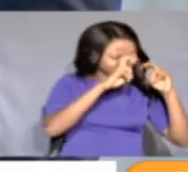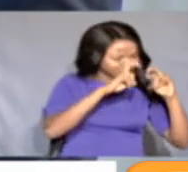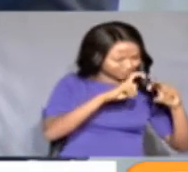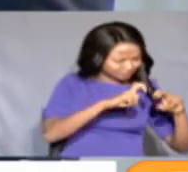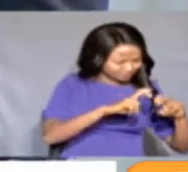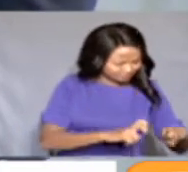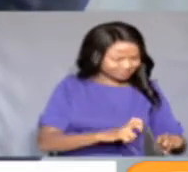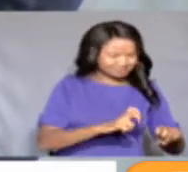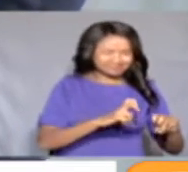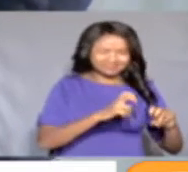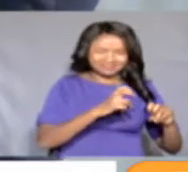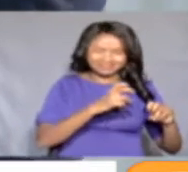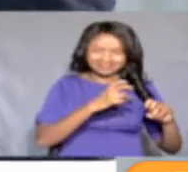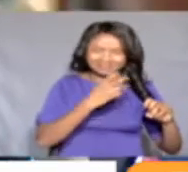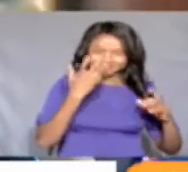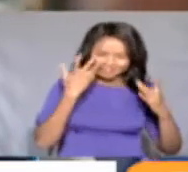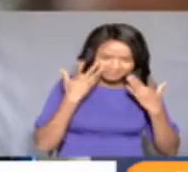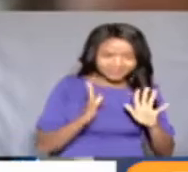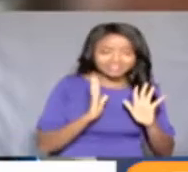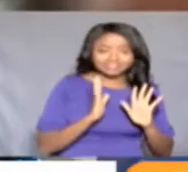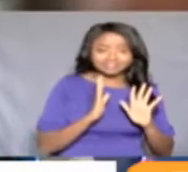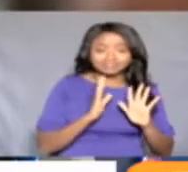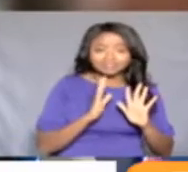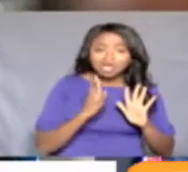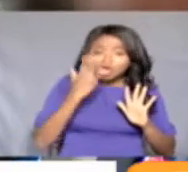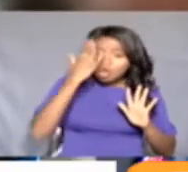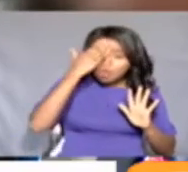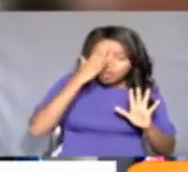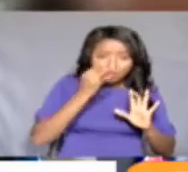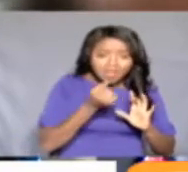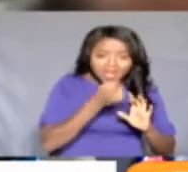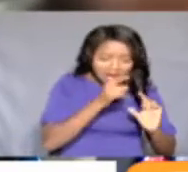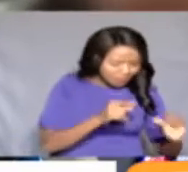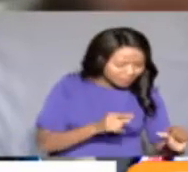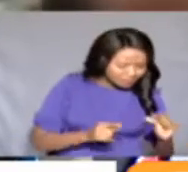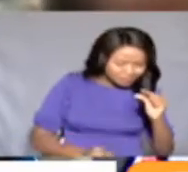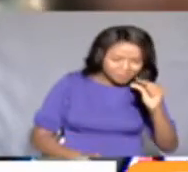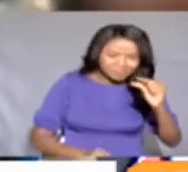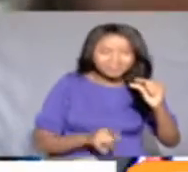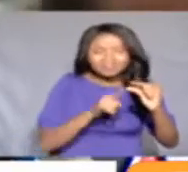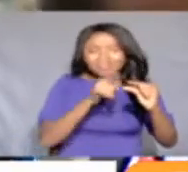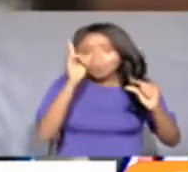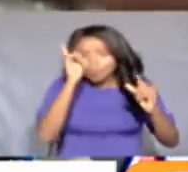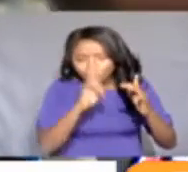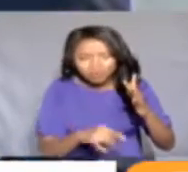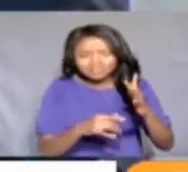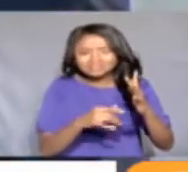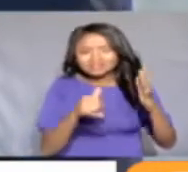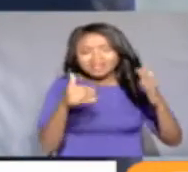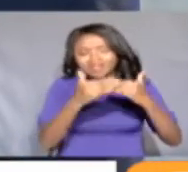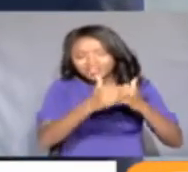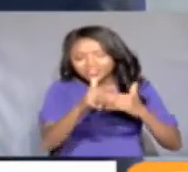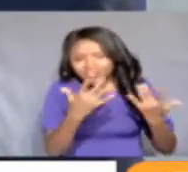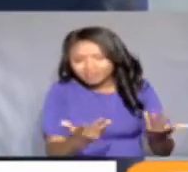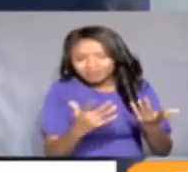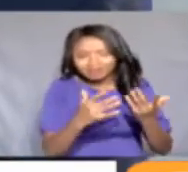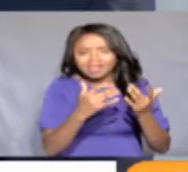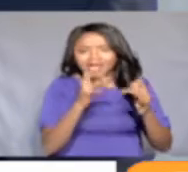giving and what results could be. We have a problem because in this country we have not yet